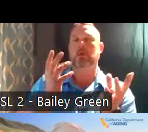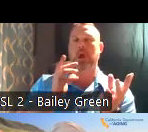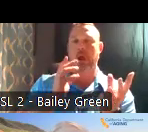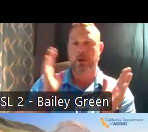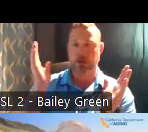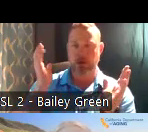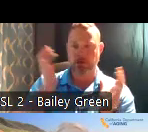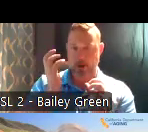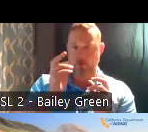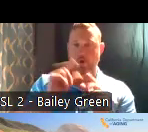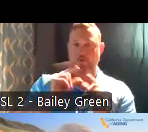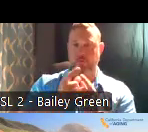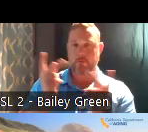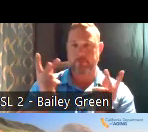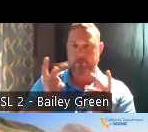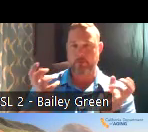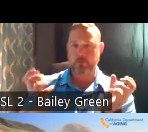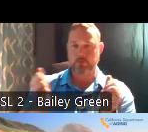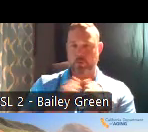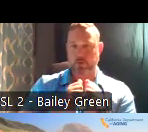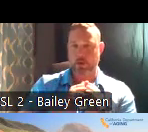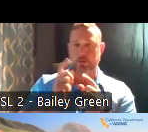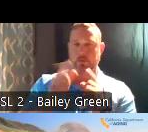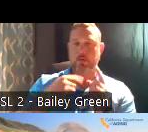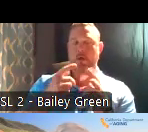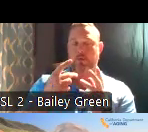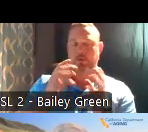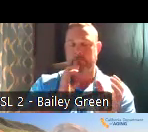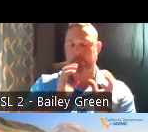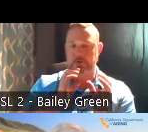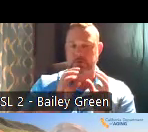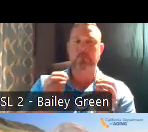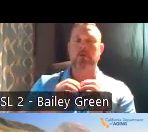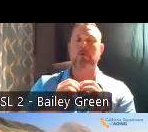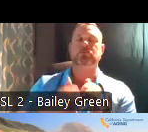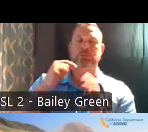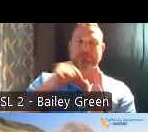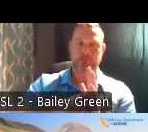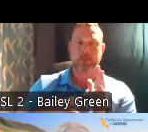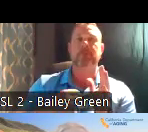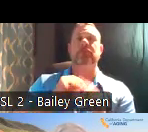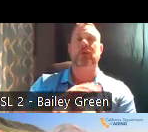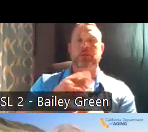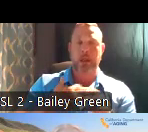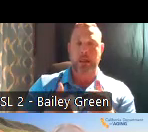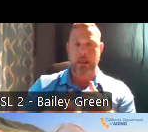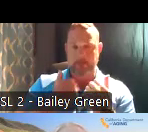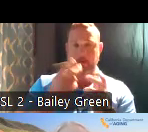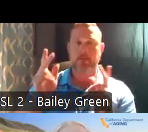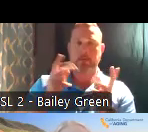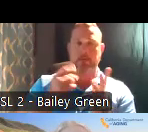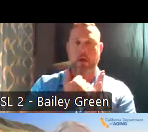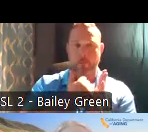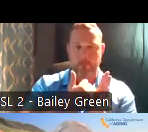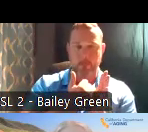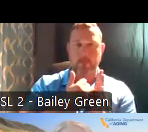of people coming together and conversing about the issues that have most deeply affected my life and the people that I help. I'm